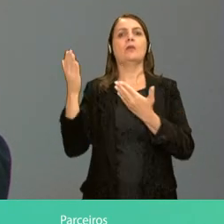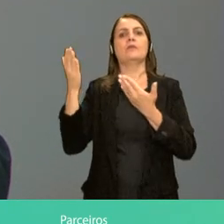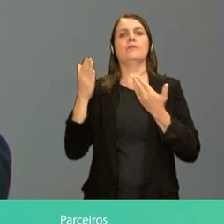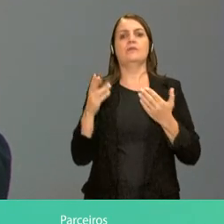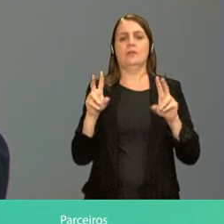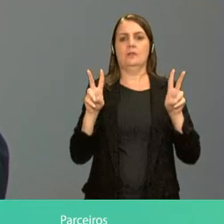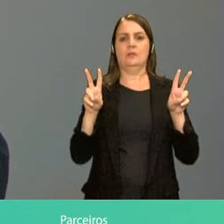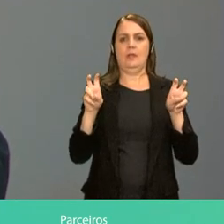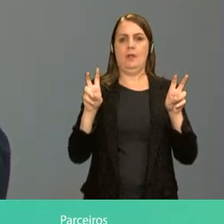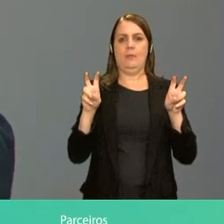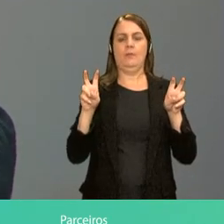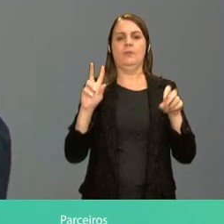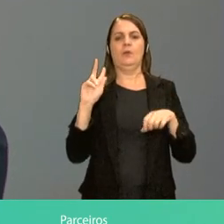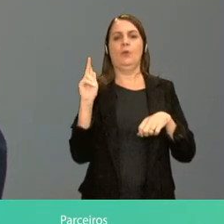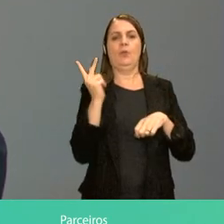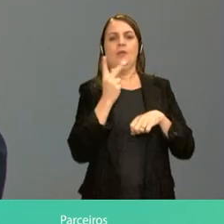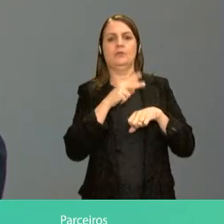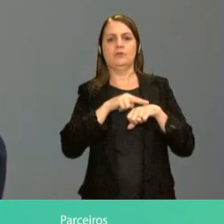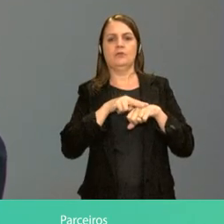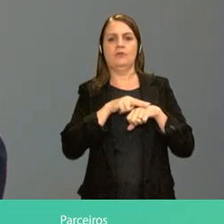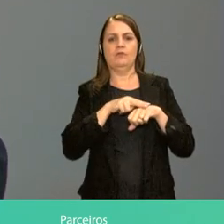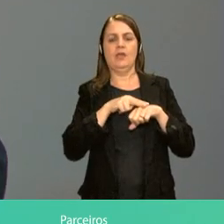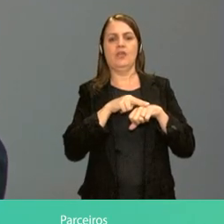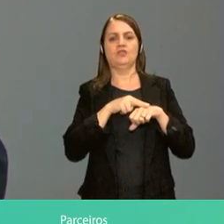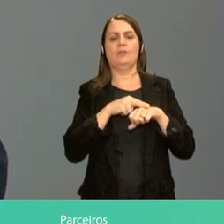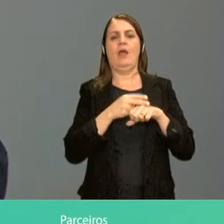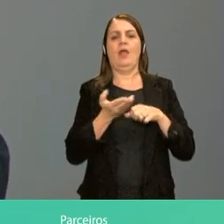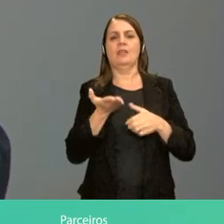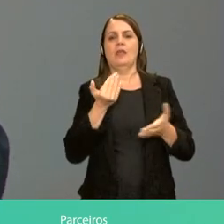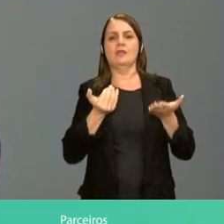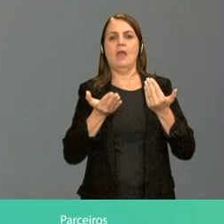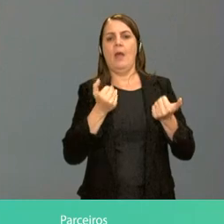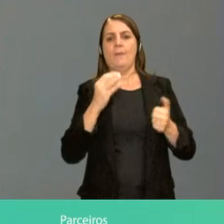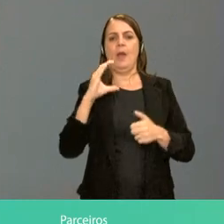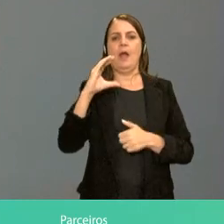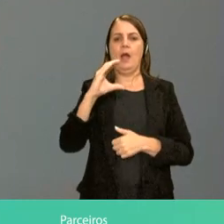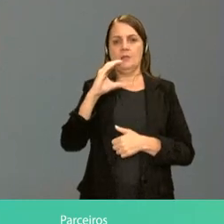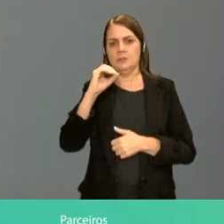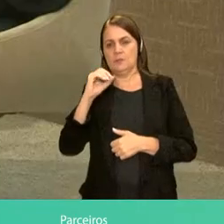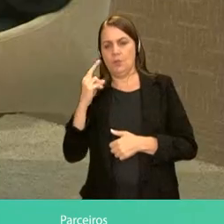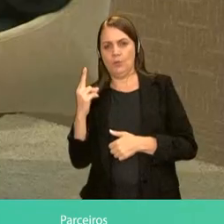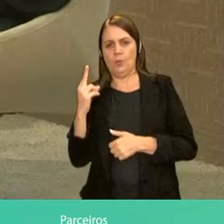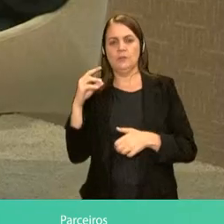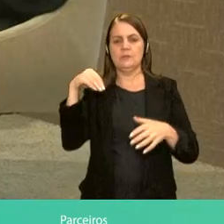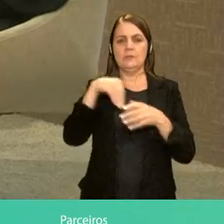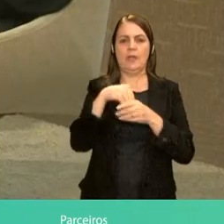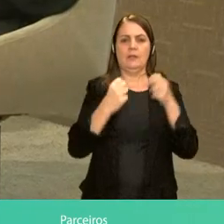for his lecture about the decarbonization in the industry.